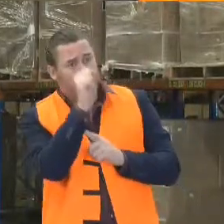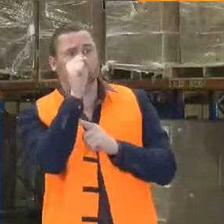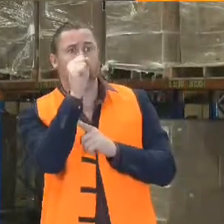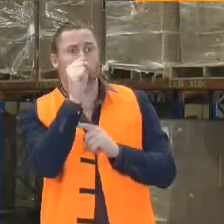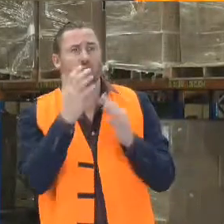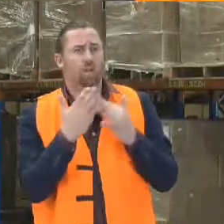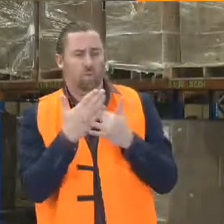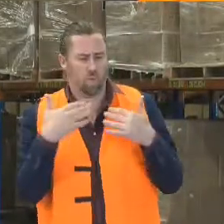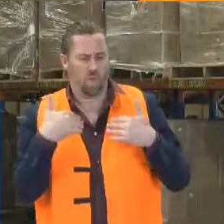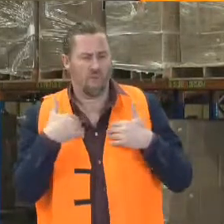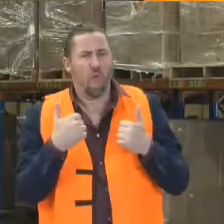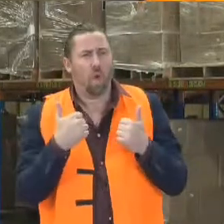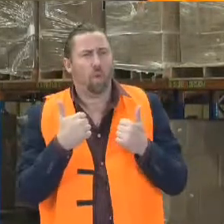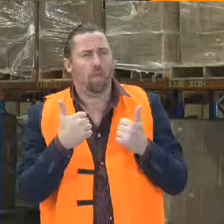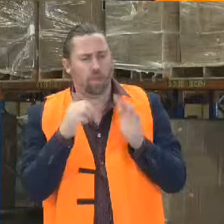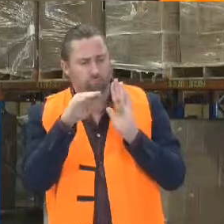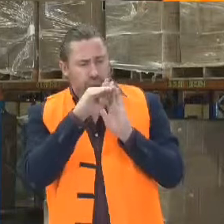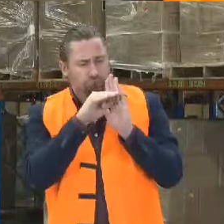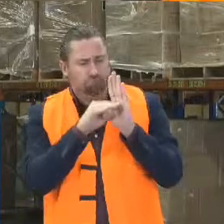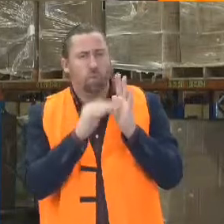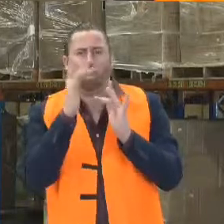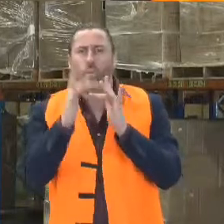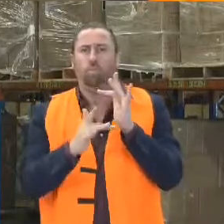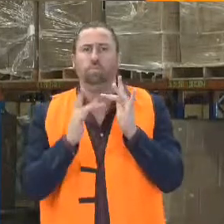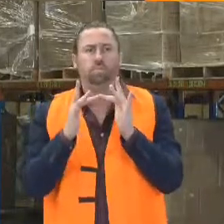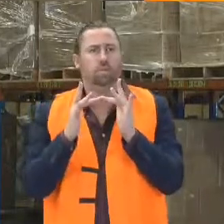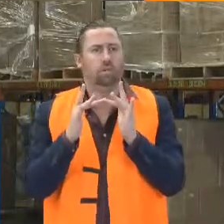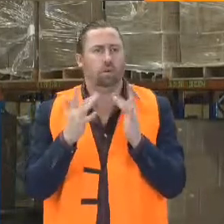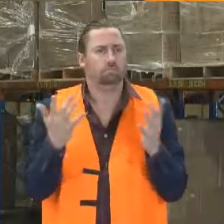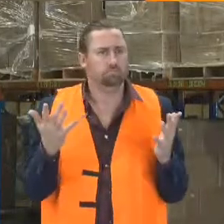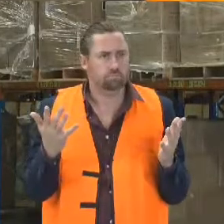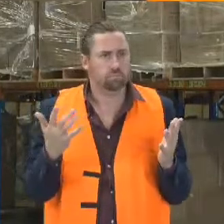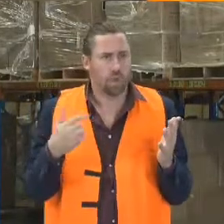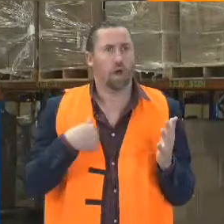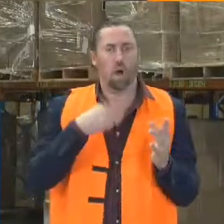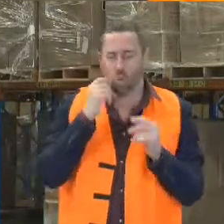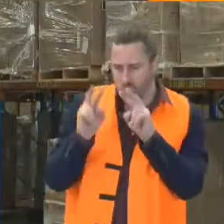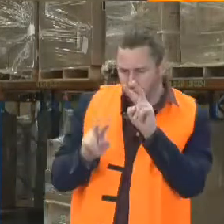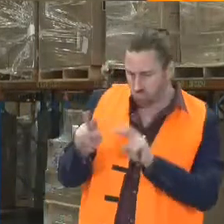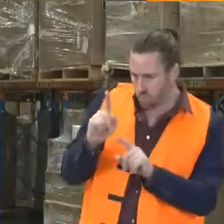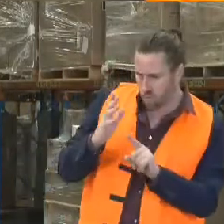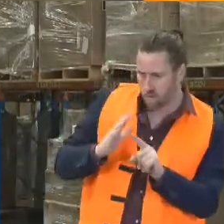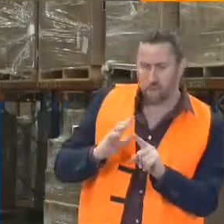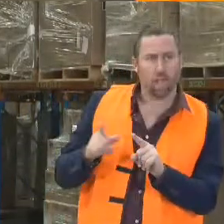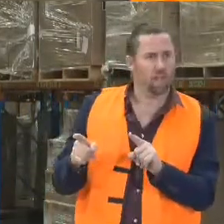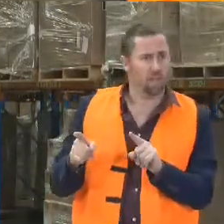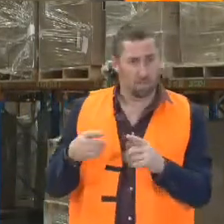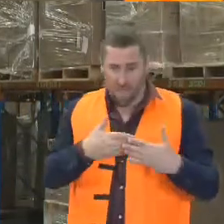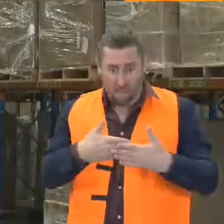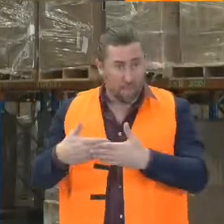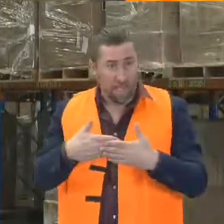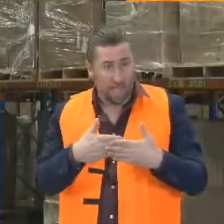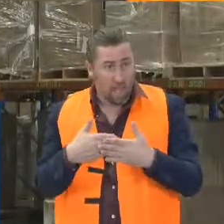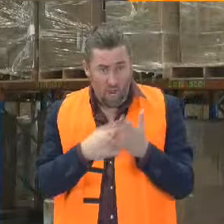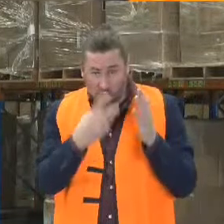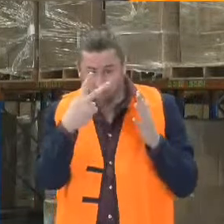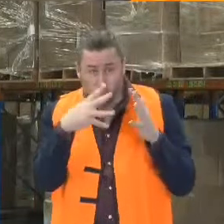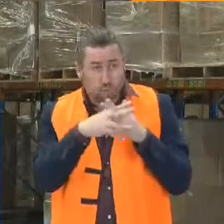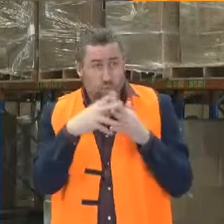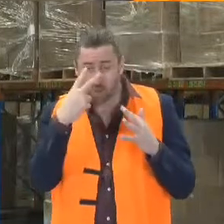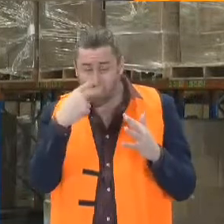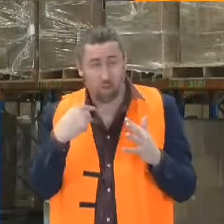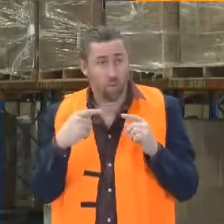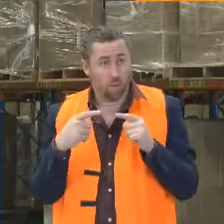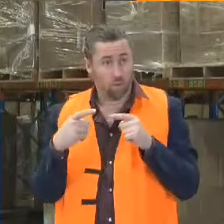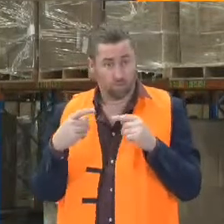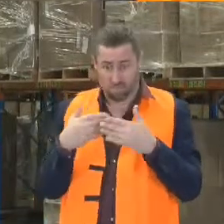the Health Directions website and that's then assessed. And if a child was in Queensland whose